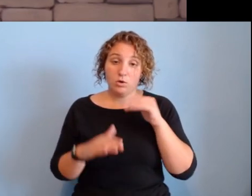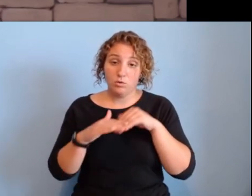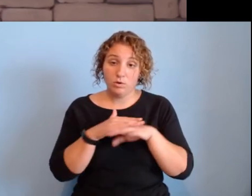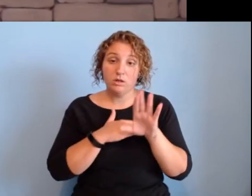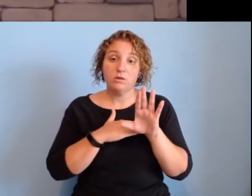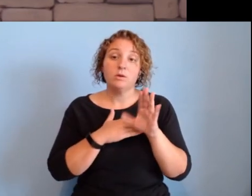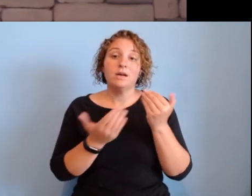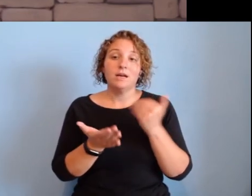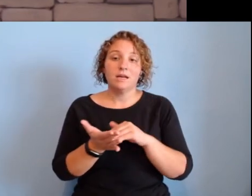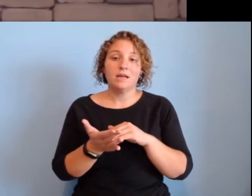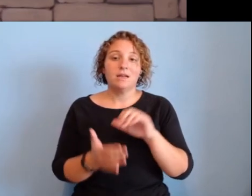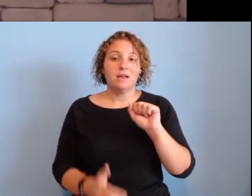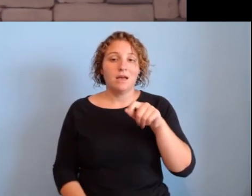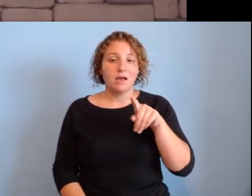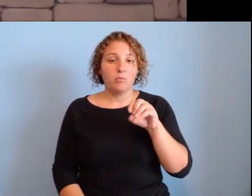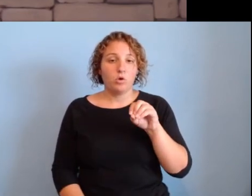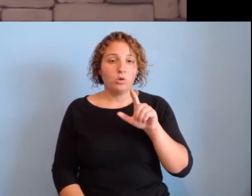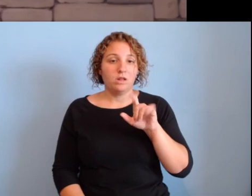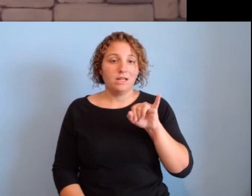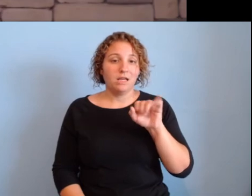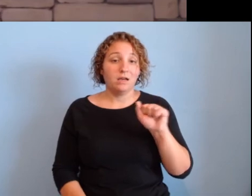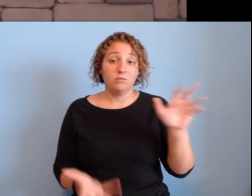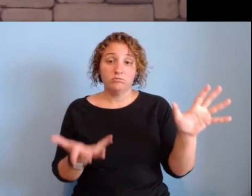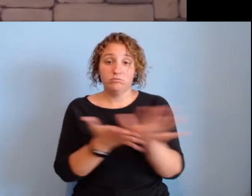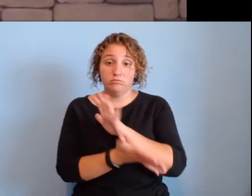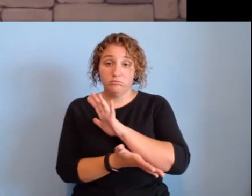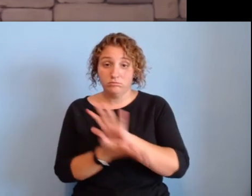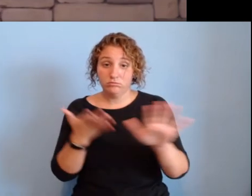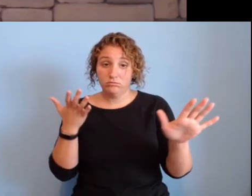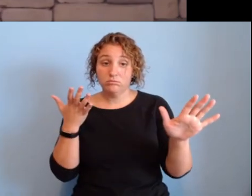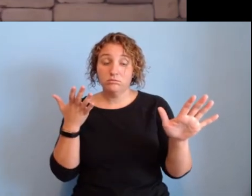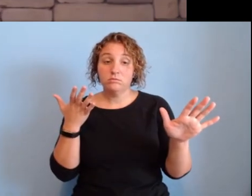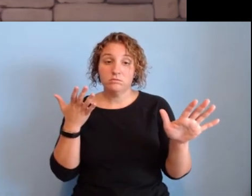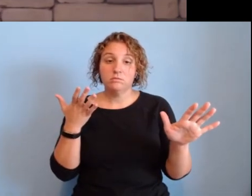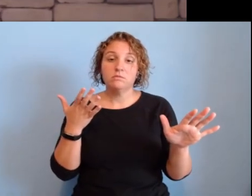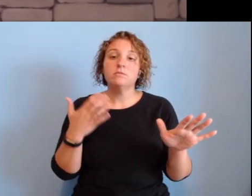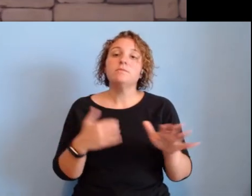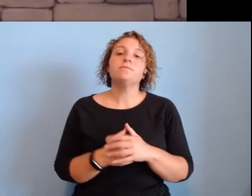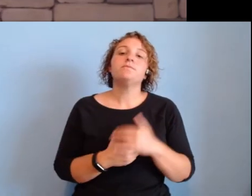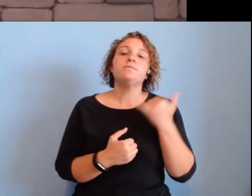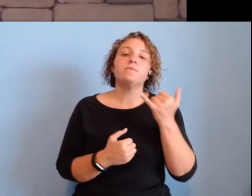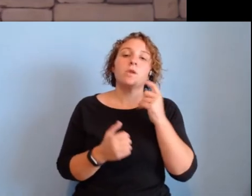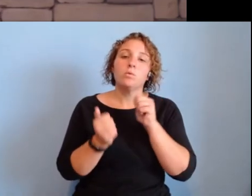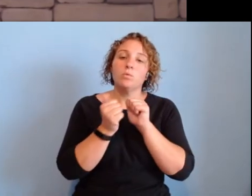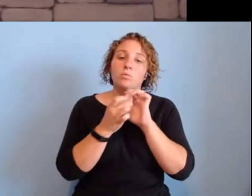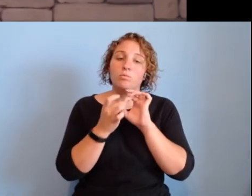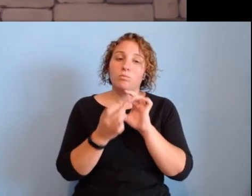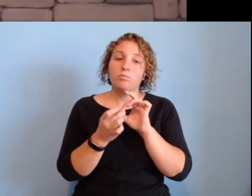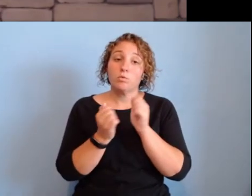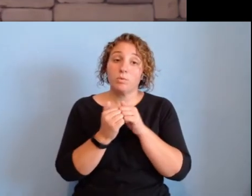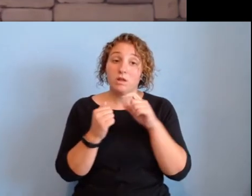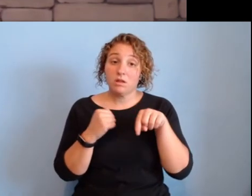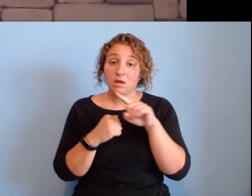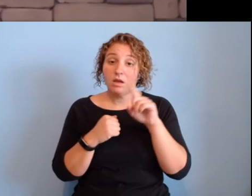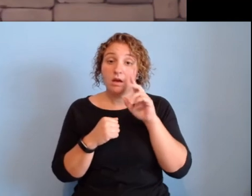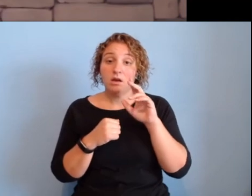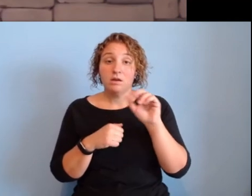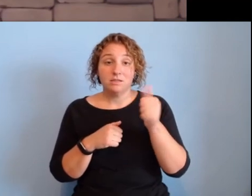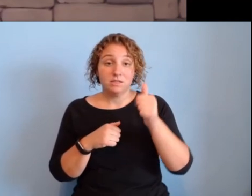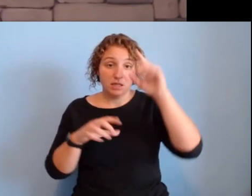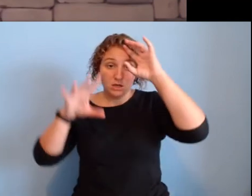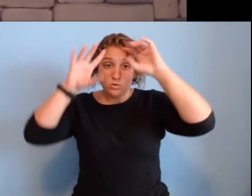here it is again, Apoleia, to destroy fully, into perdition. With that, the ten horns which thou sawest are